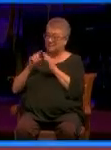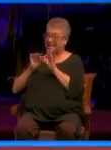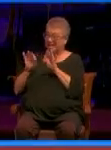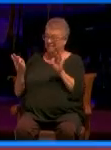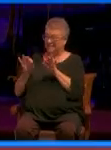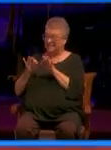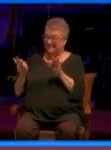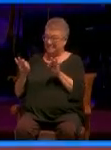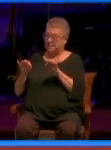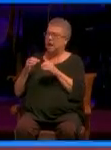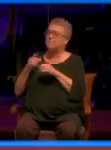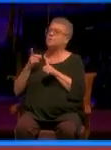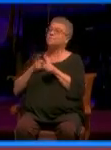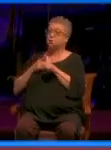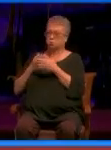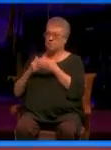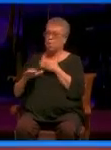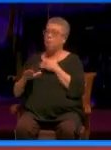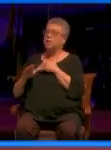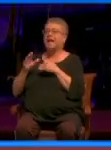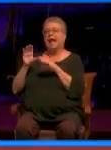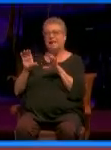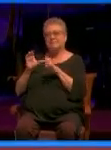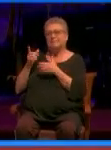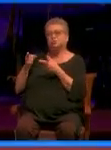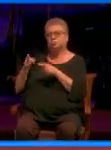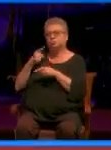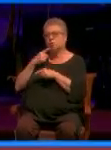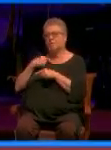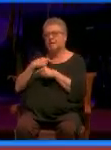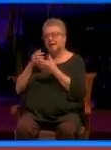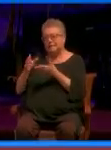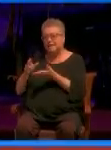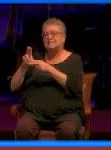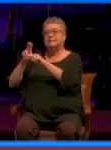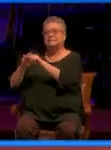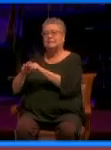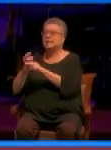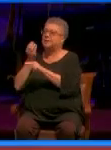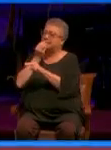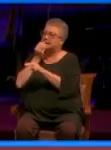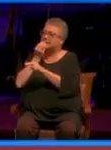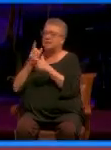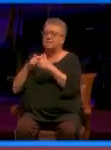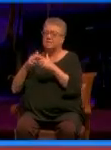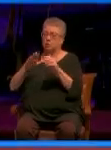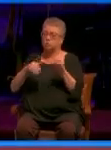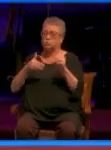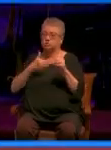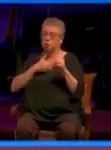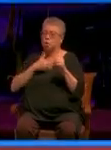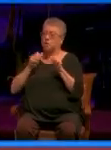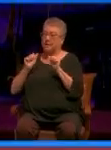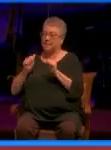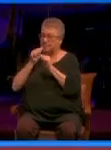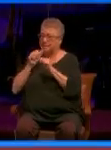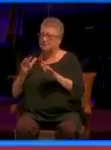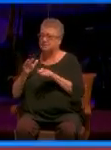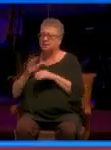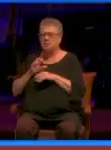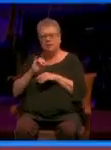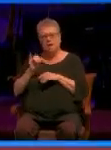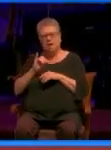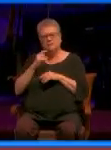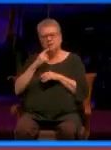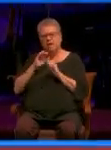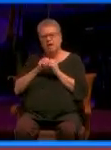your firstborn. I have done as you've told me. Now sit up and eat my game that your soul may be blessed. But Isaac said to his son, how